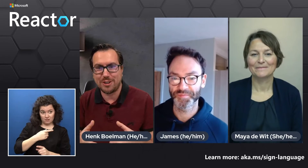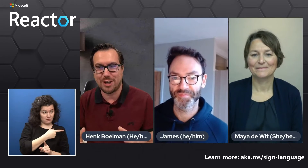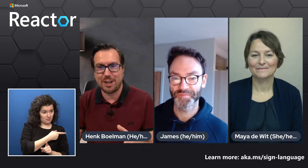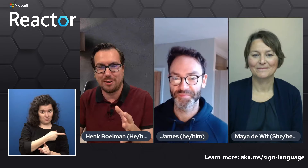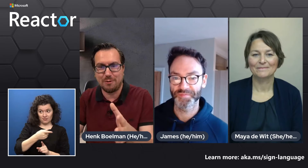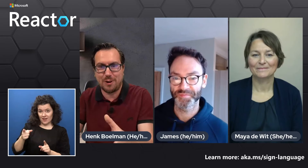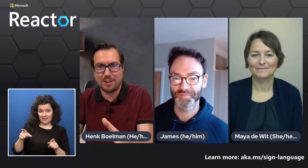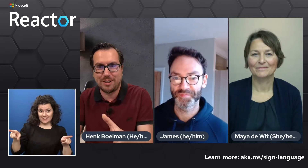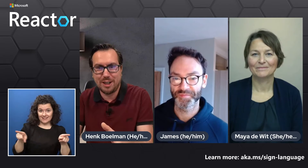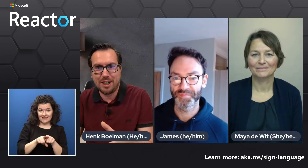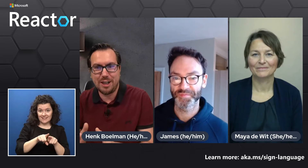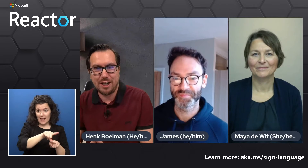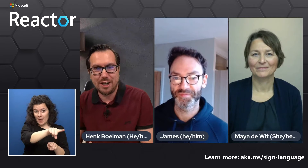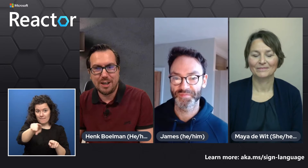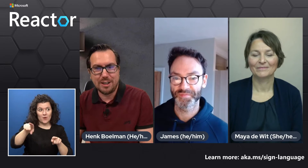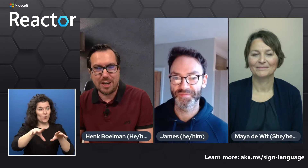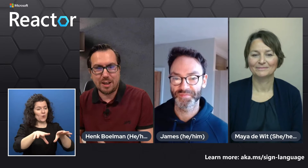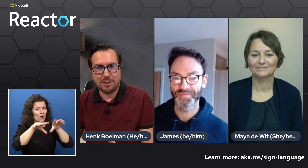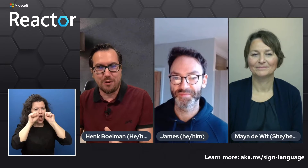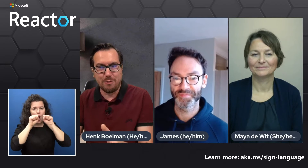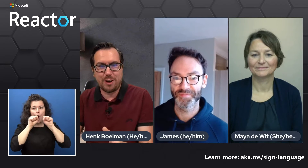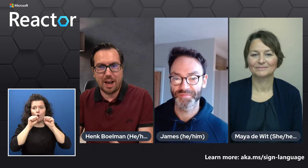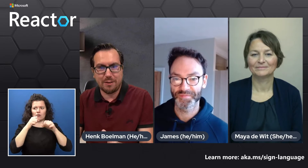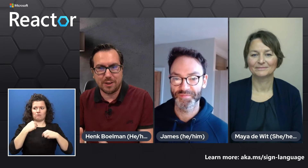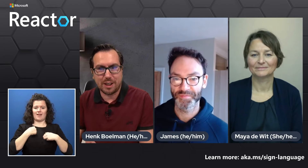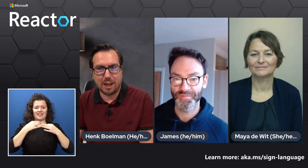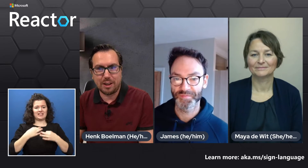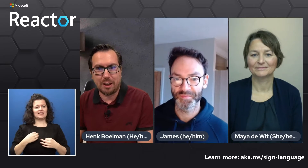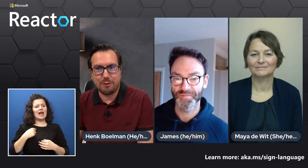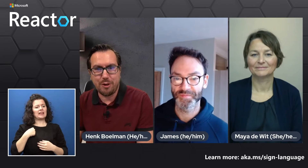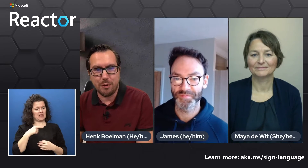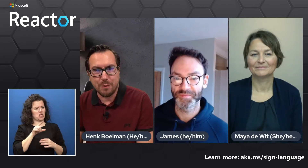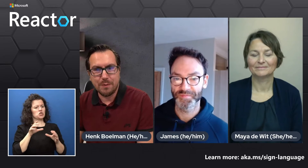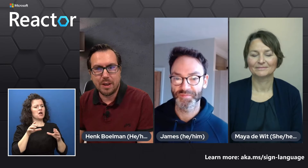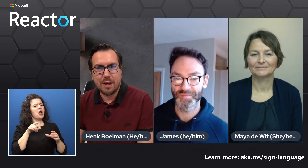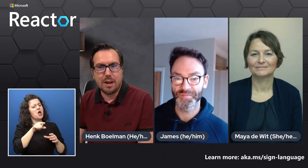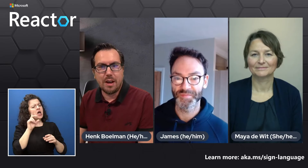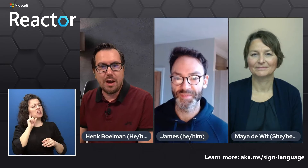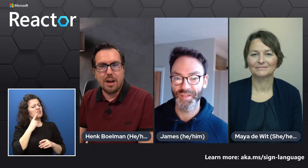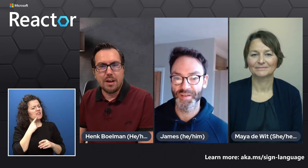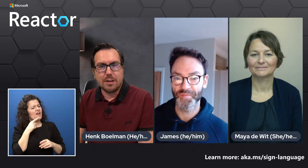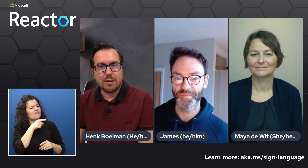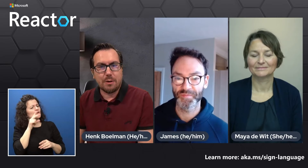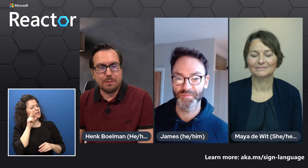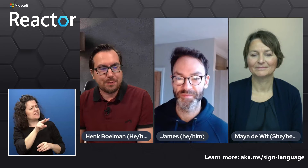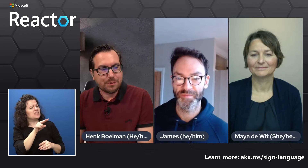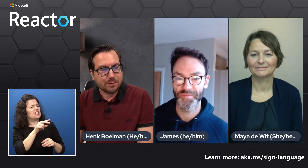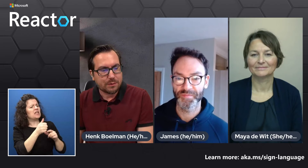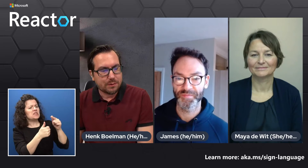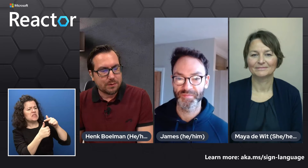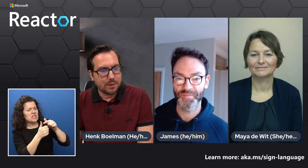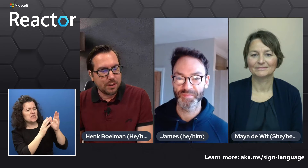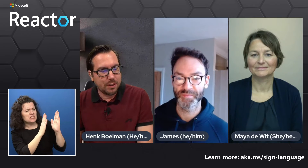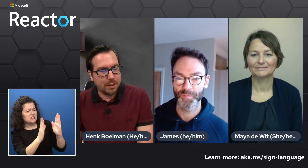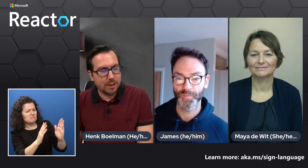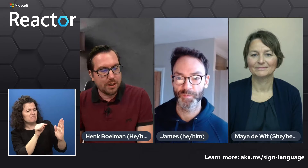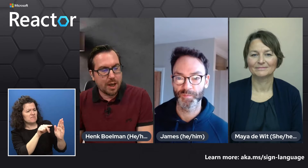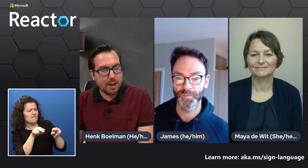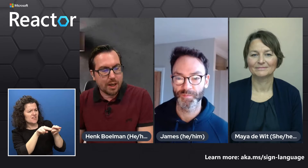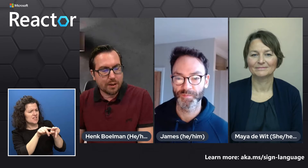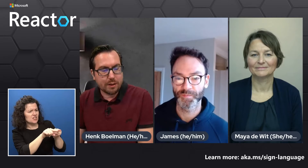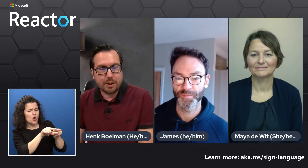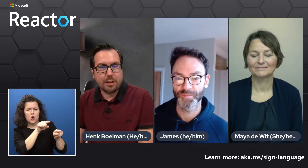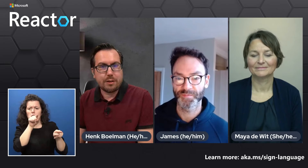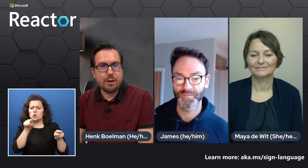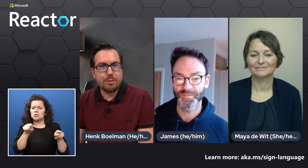you decide what that group can view. Yeah. So,